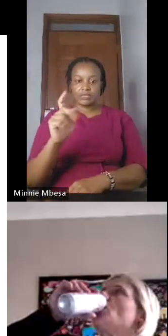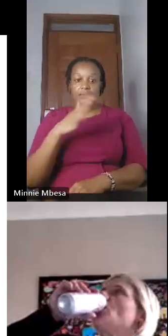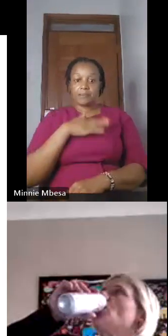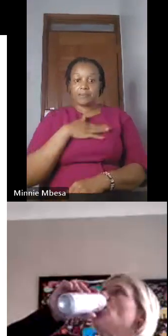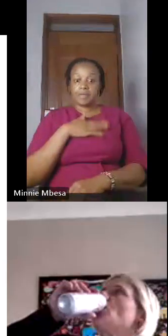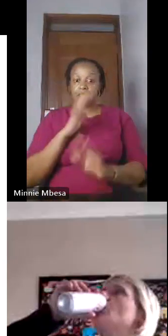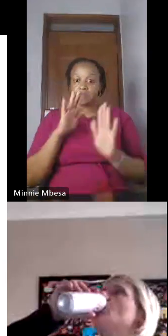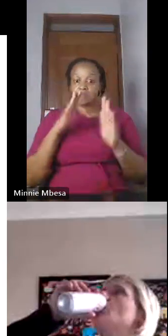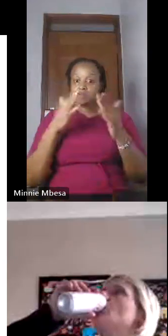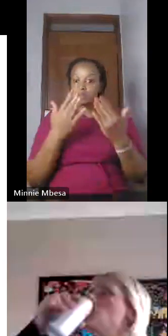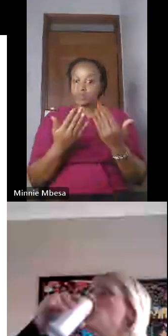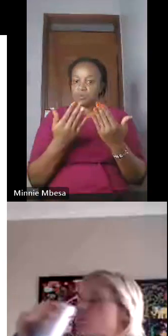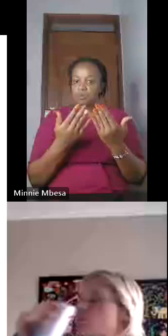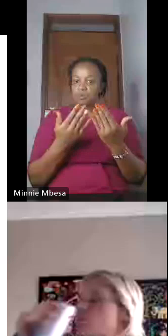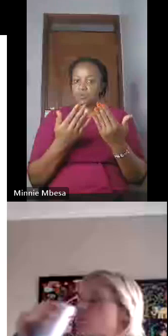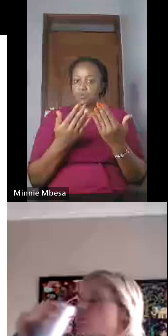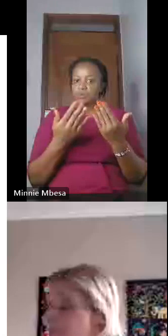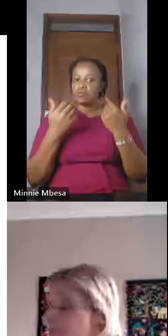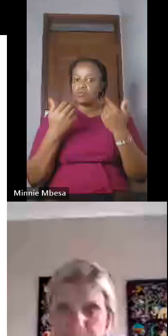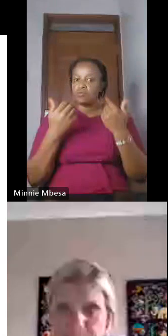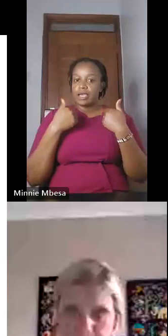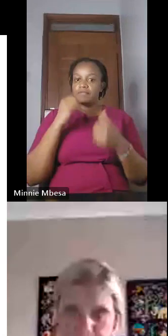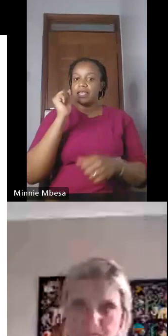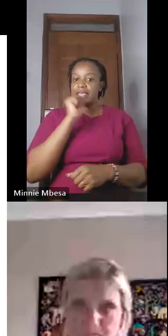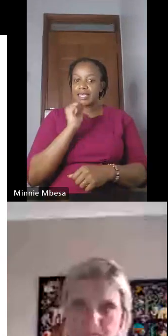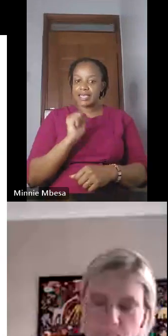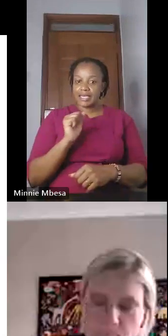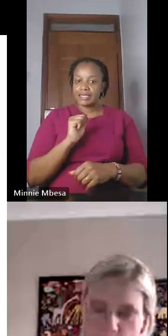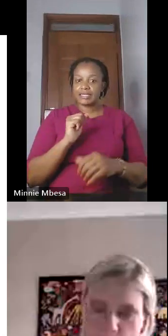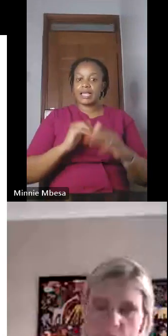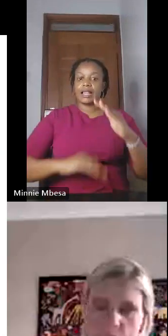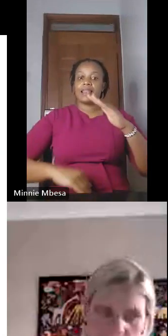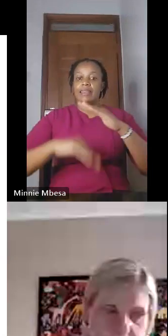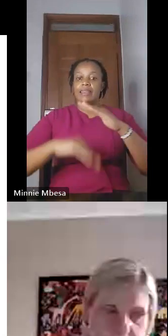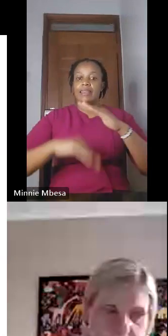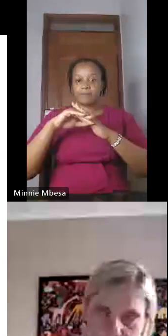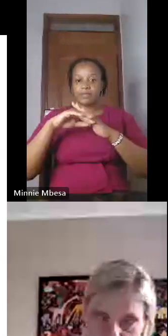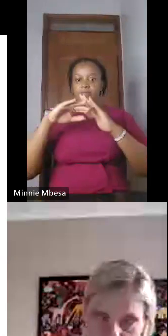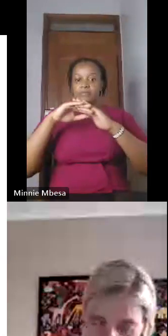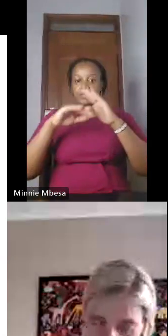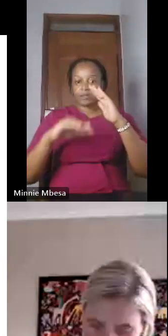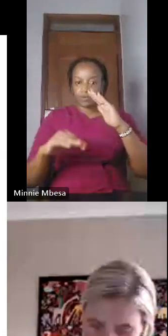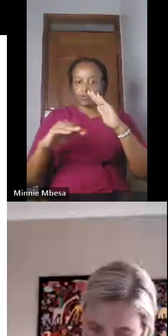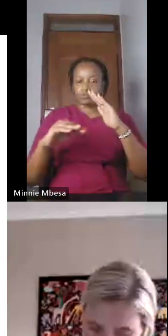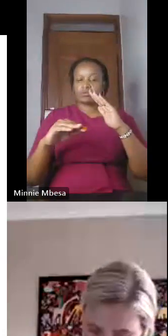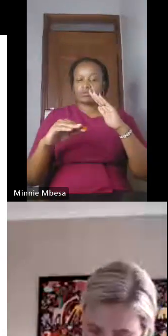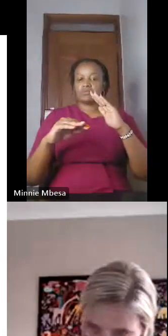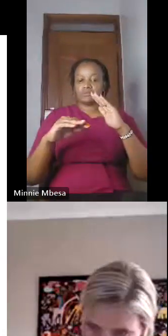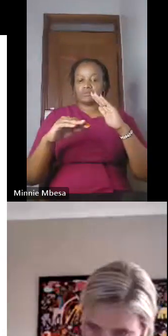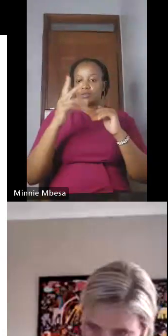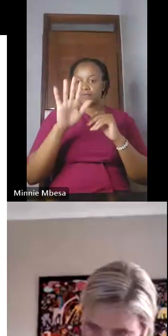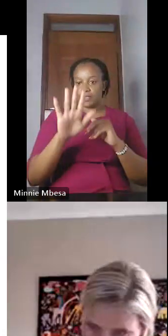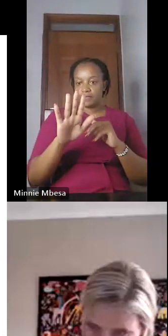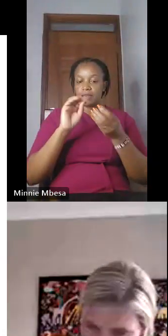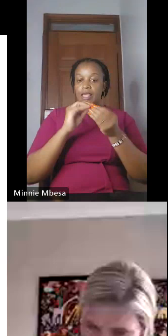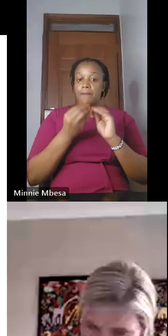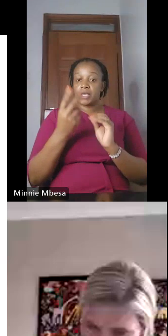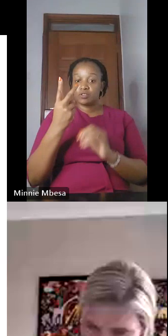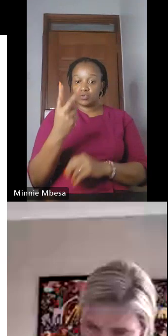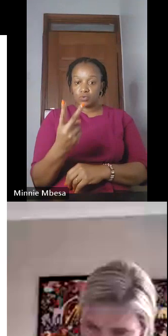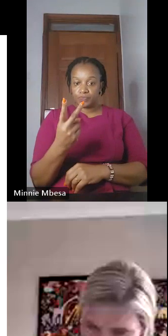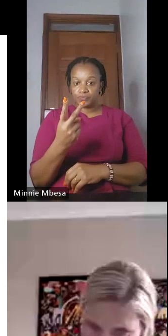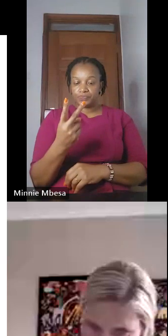limit below 25, but we don't know how high a person should be. Number 2, what if employed